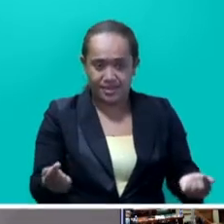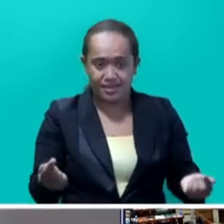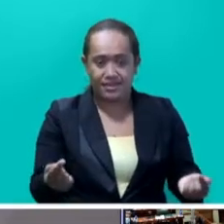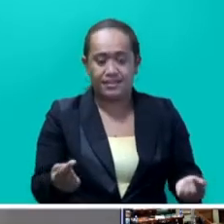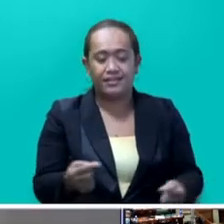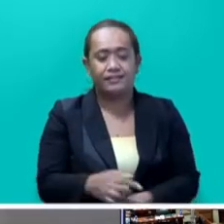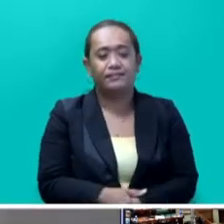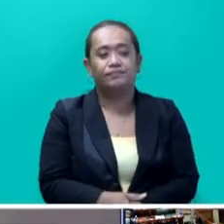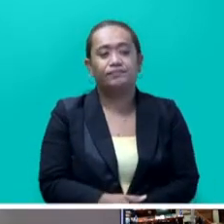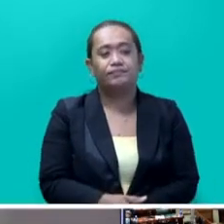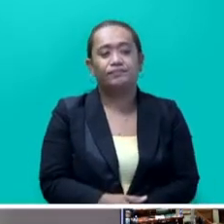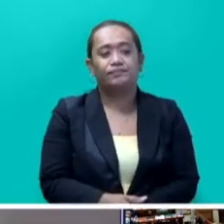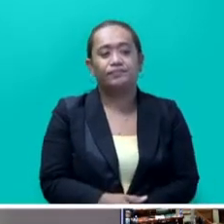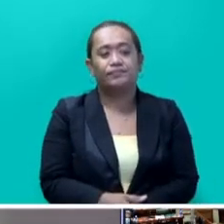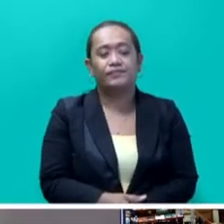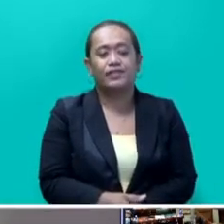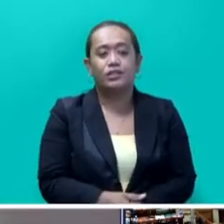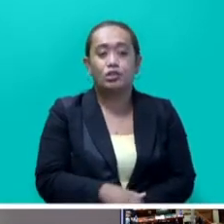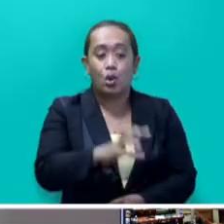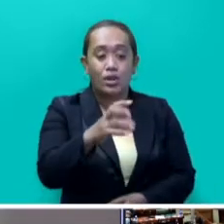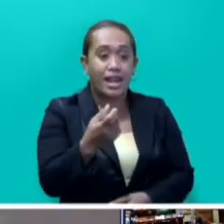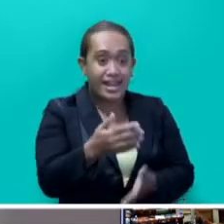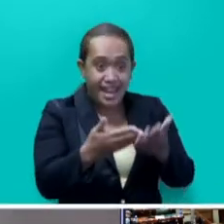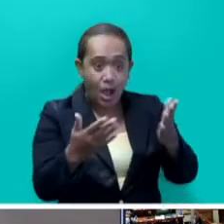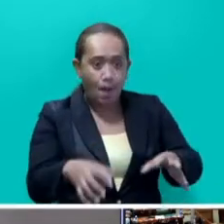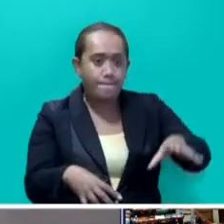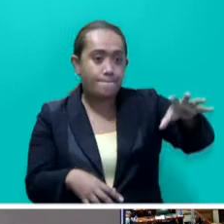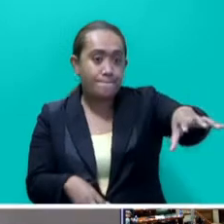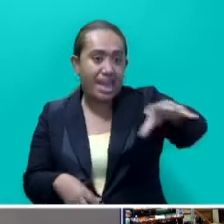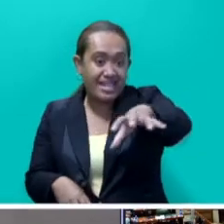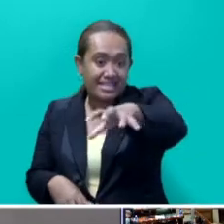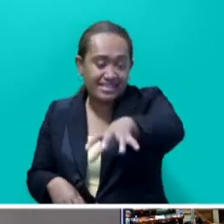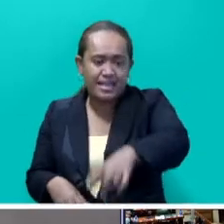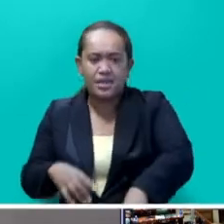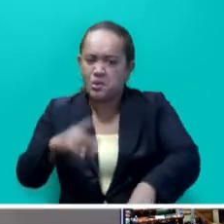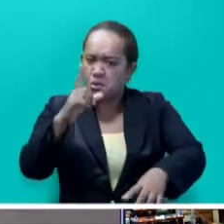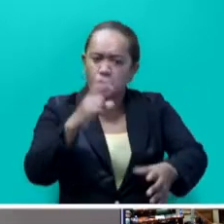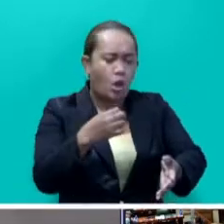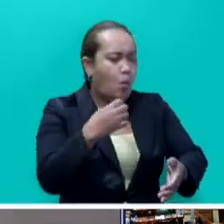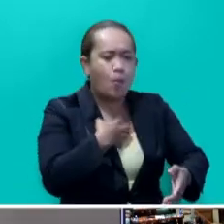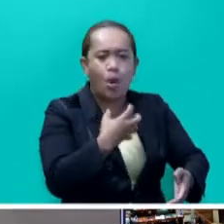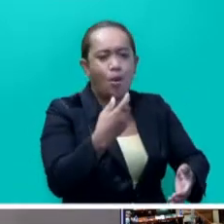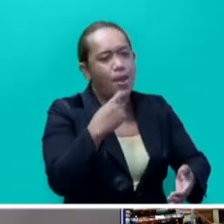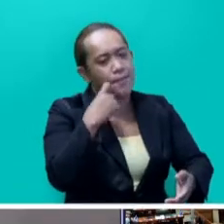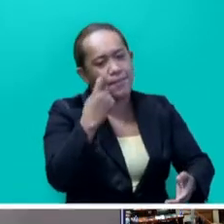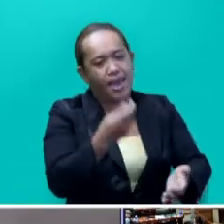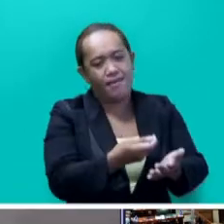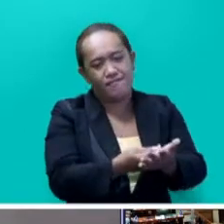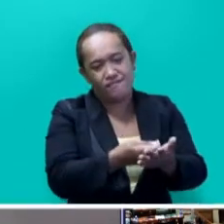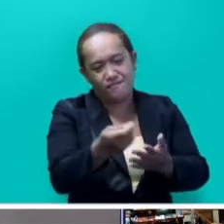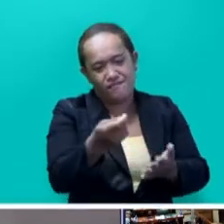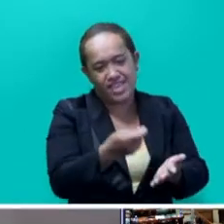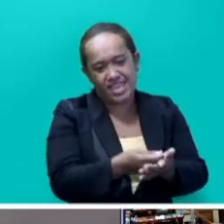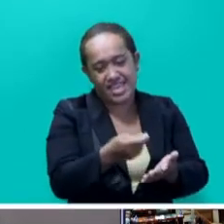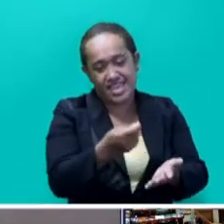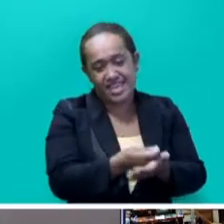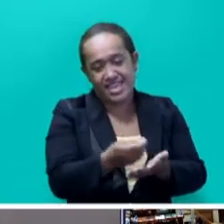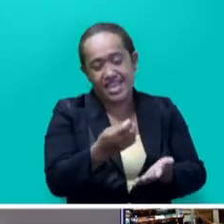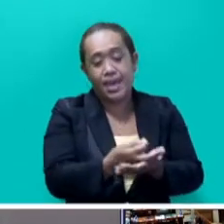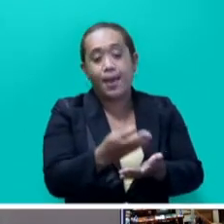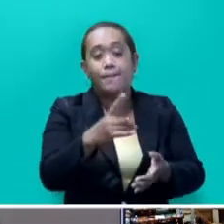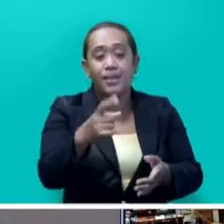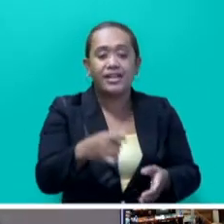stands and fees and station fees, public service holders actually pay, and it gets replaced with an annual levy,